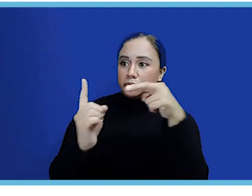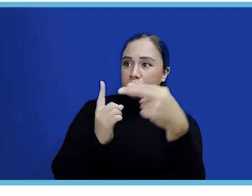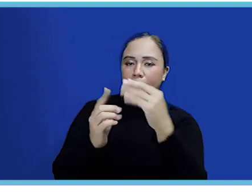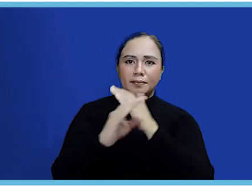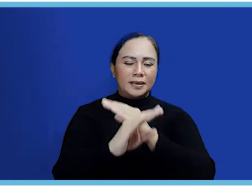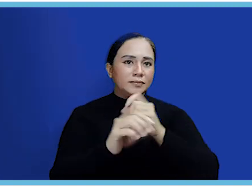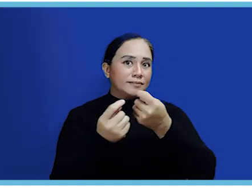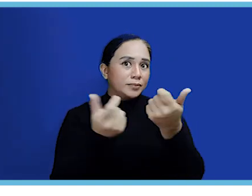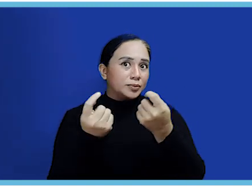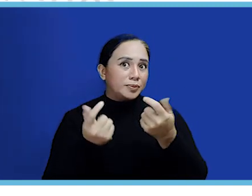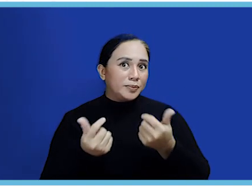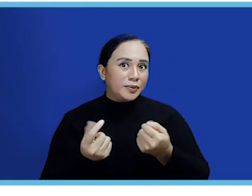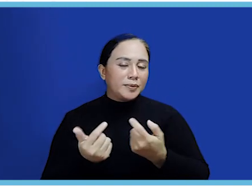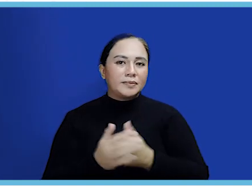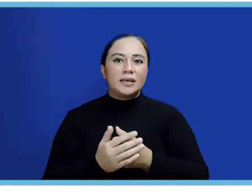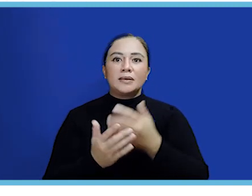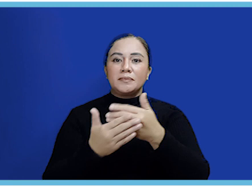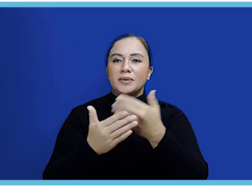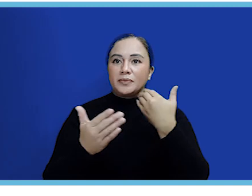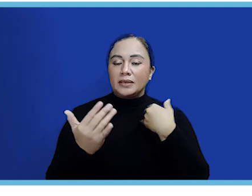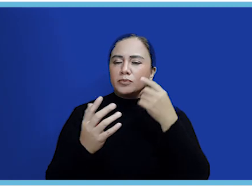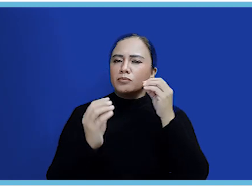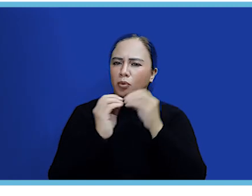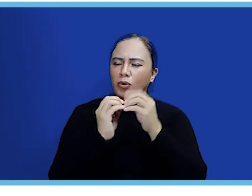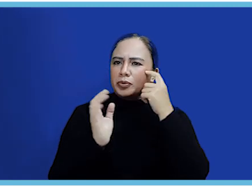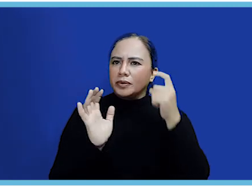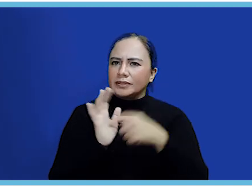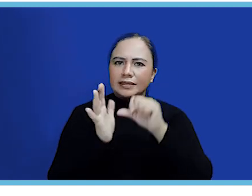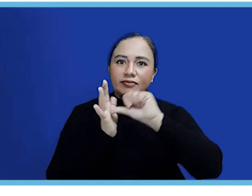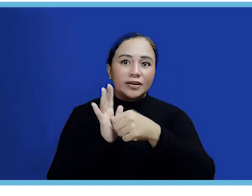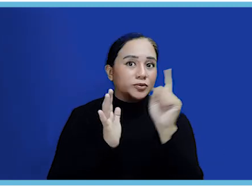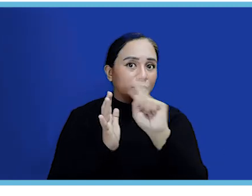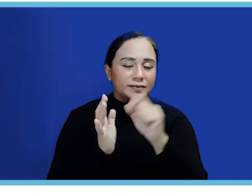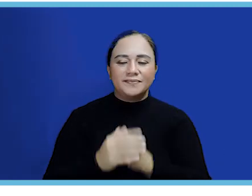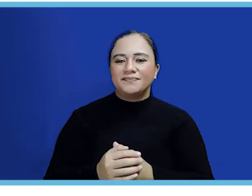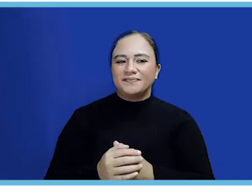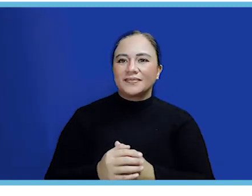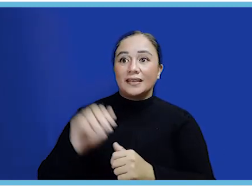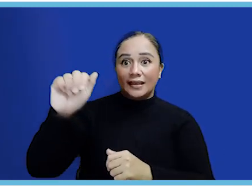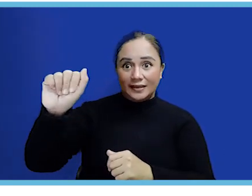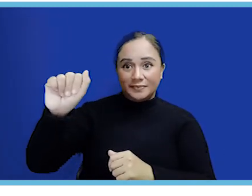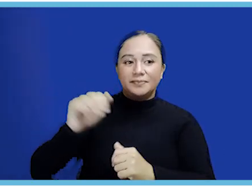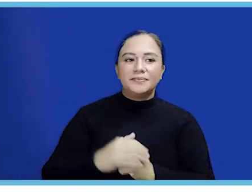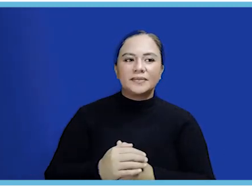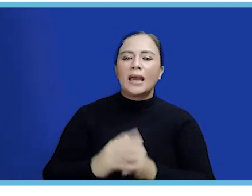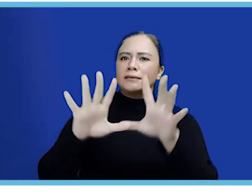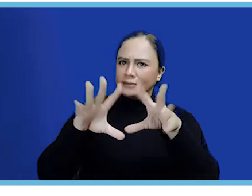the barriers and eliminating them, the former further recognizes and emphasizes the following.